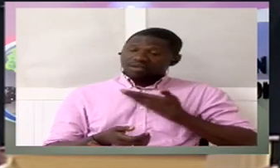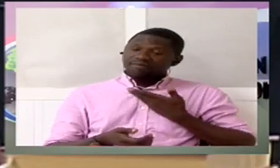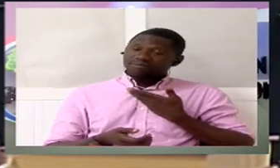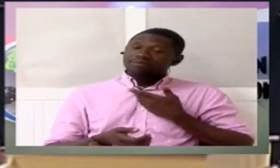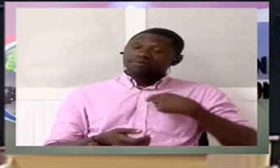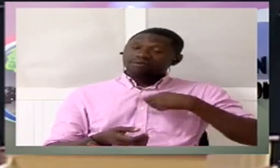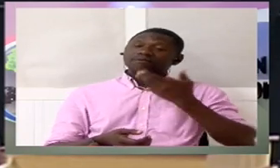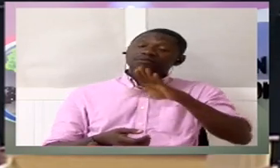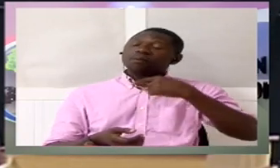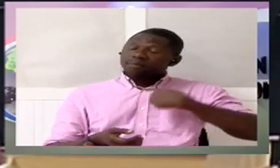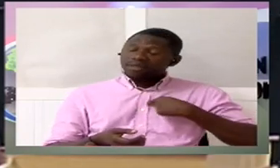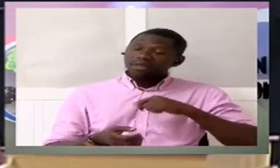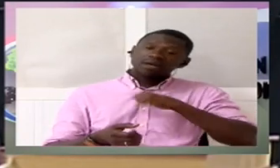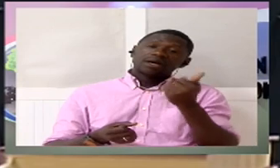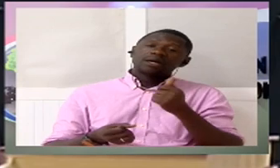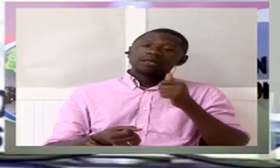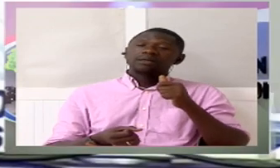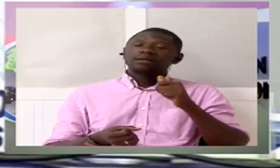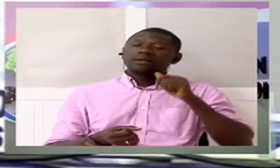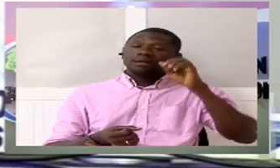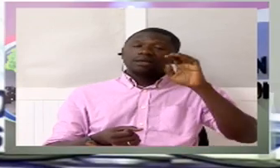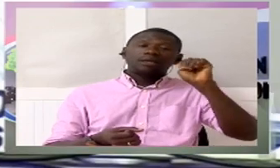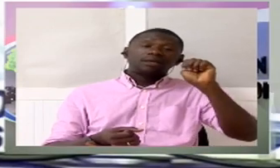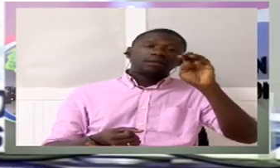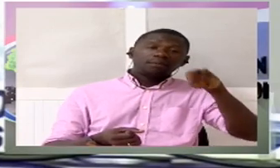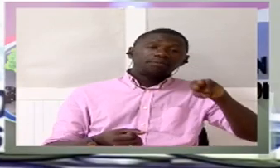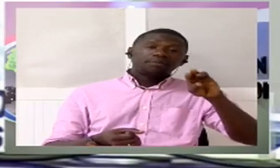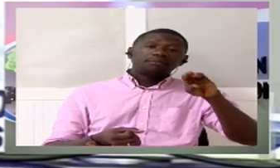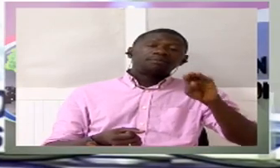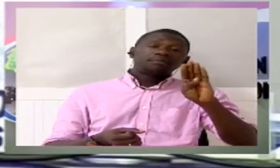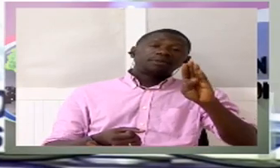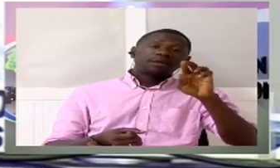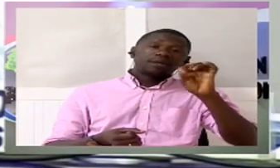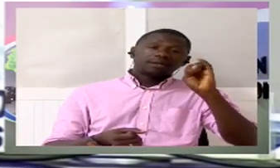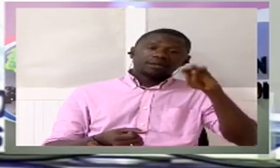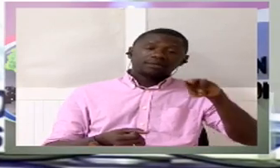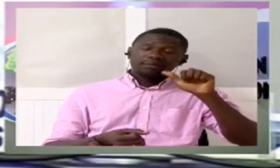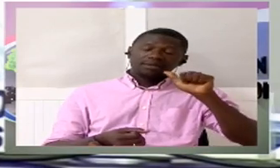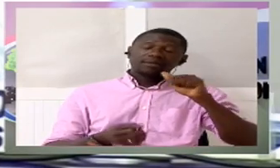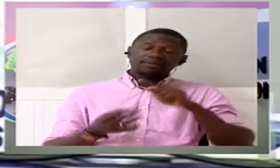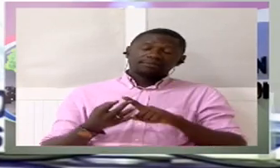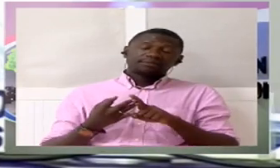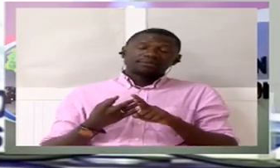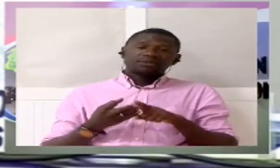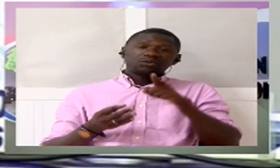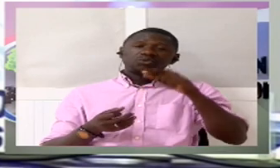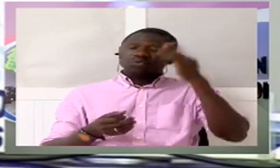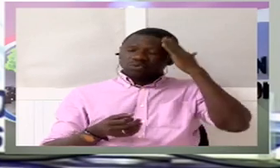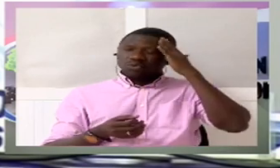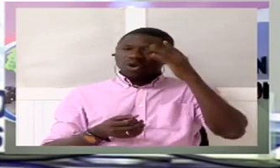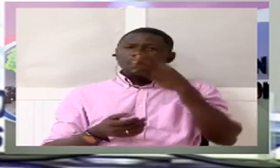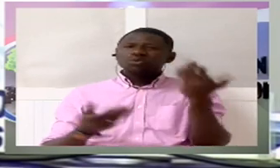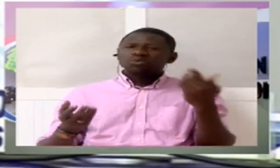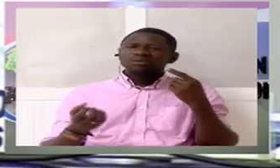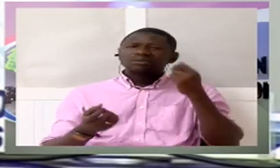They got it from me, and they also got it from Ibrahim Job. And do you know how much is the salary, or was the salary for